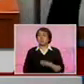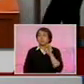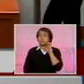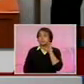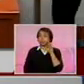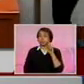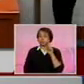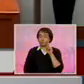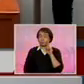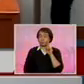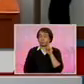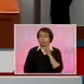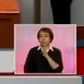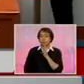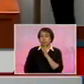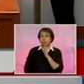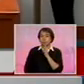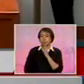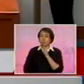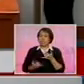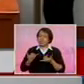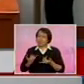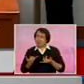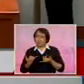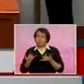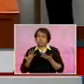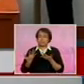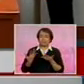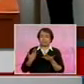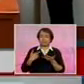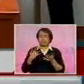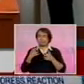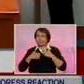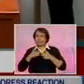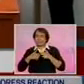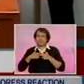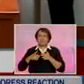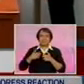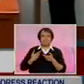I am really in a quandary. I'm in a dilemma